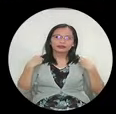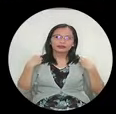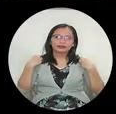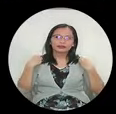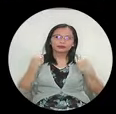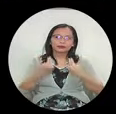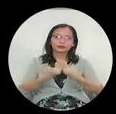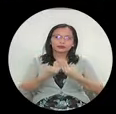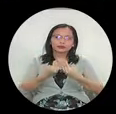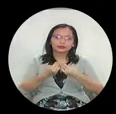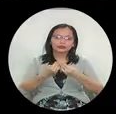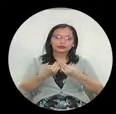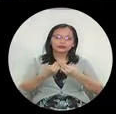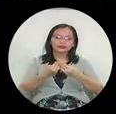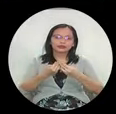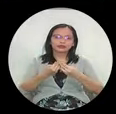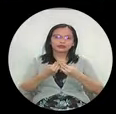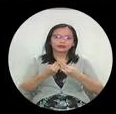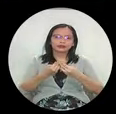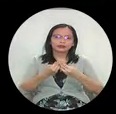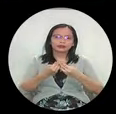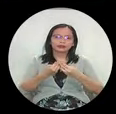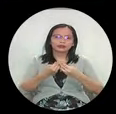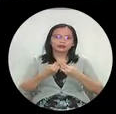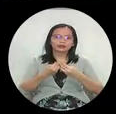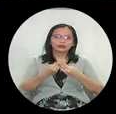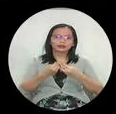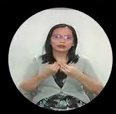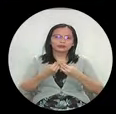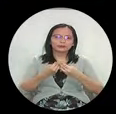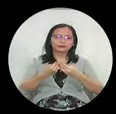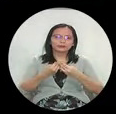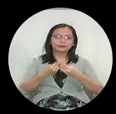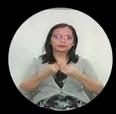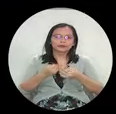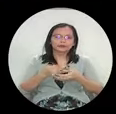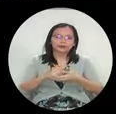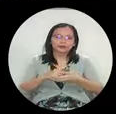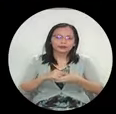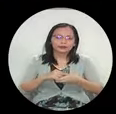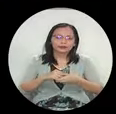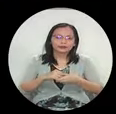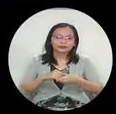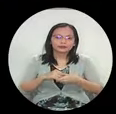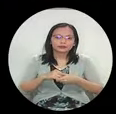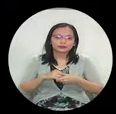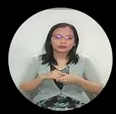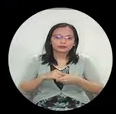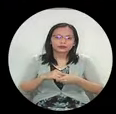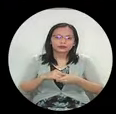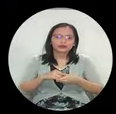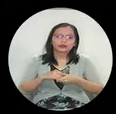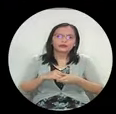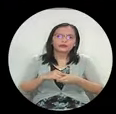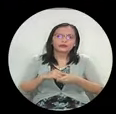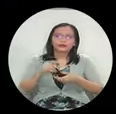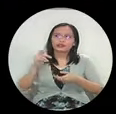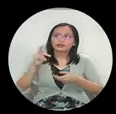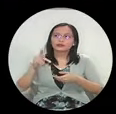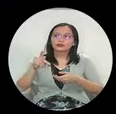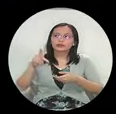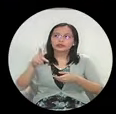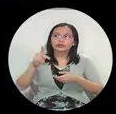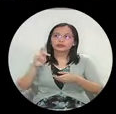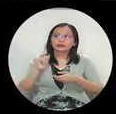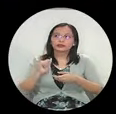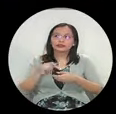Holy Ghost hath made you overseers. My son, we do not own this. Pastor Kent is our pastor, but he